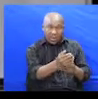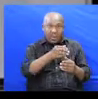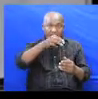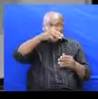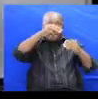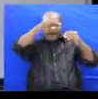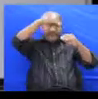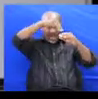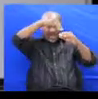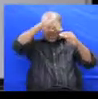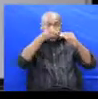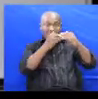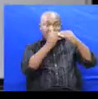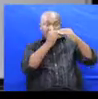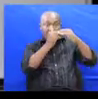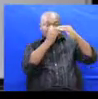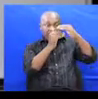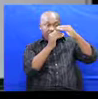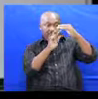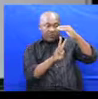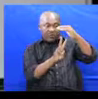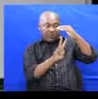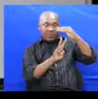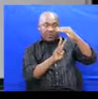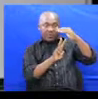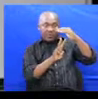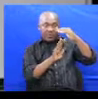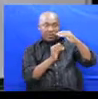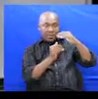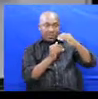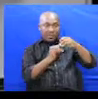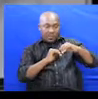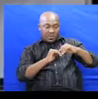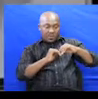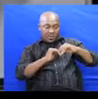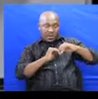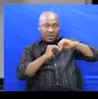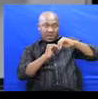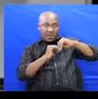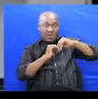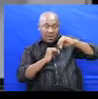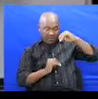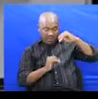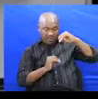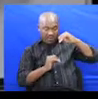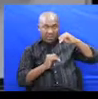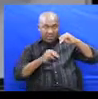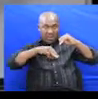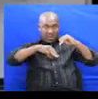over volume. Okay, mass over volume divided by molar